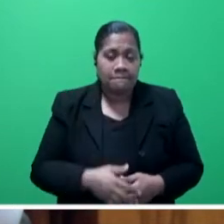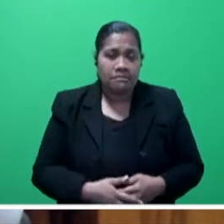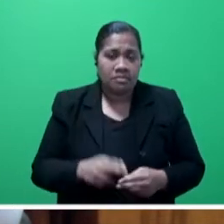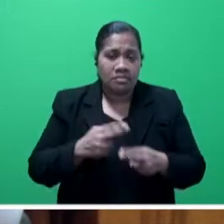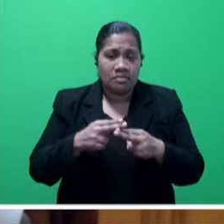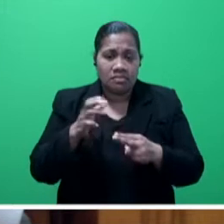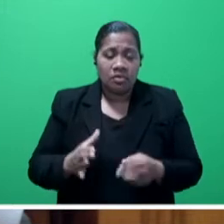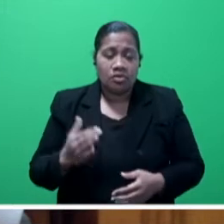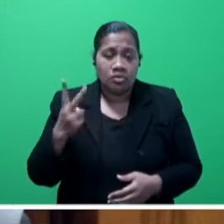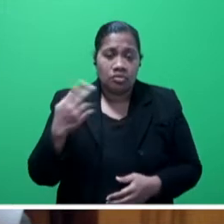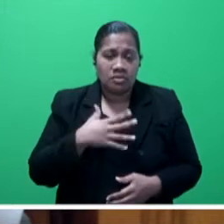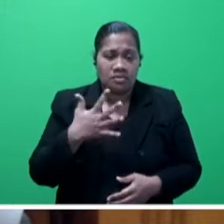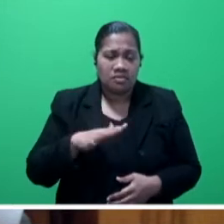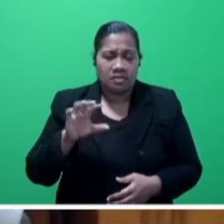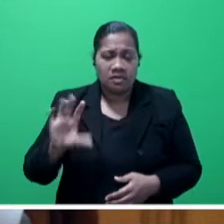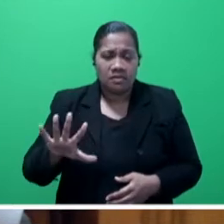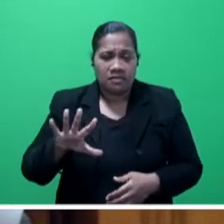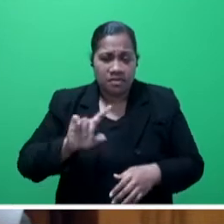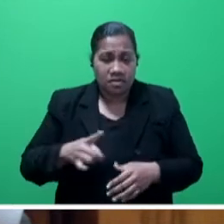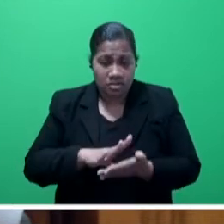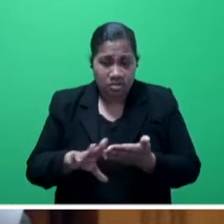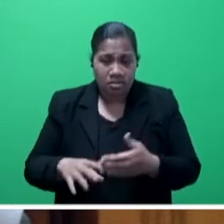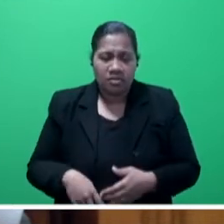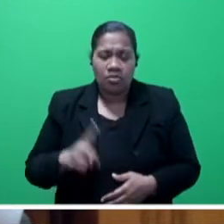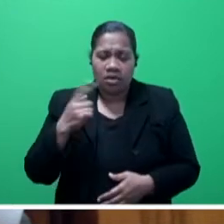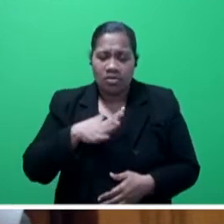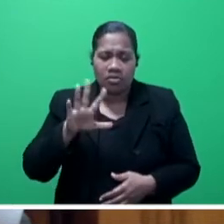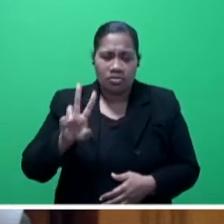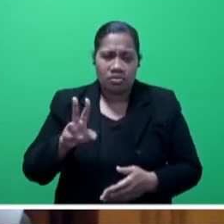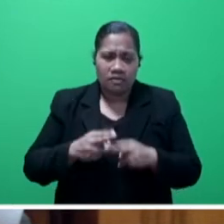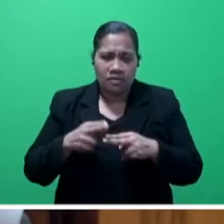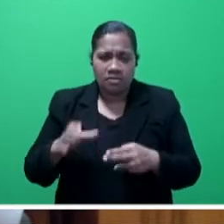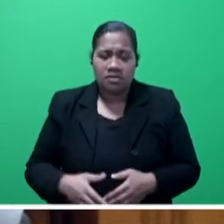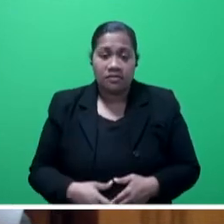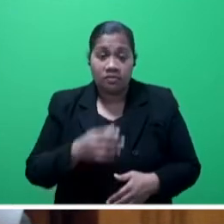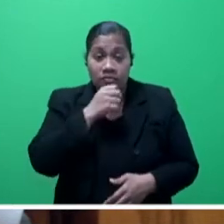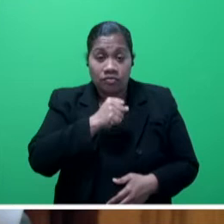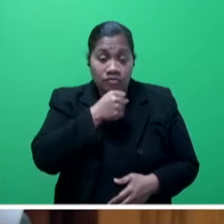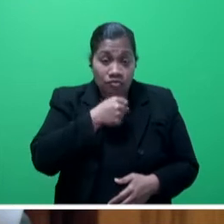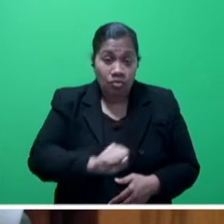$255,000 have been allocated to assist 102 farmers. Fencing kit for goat farmers,